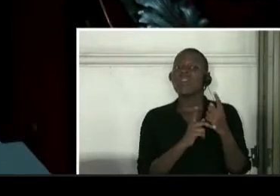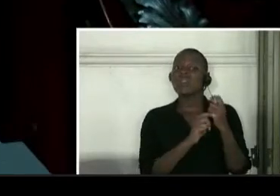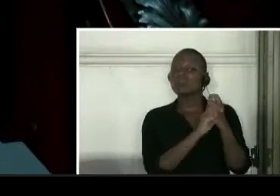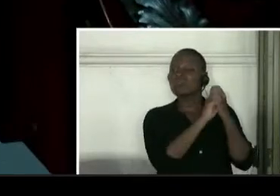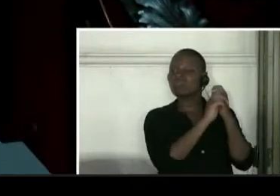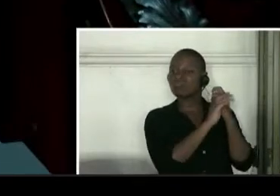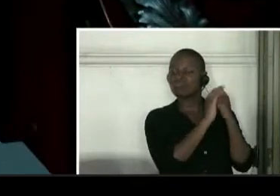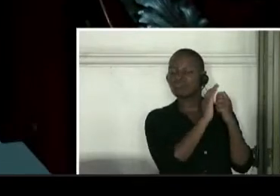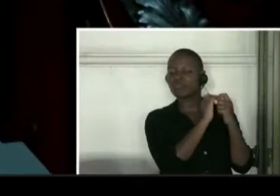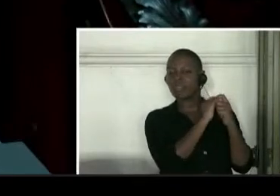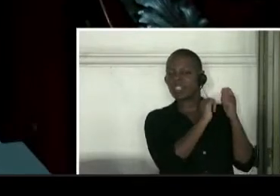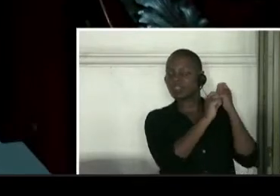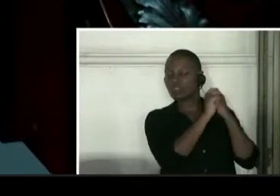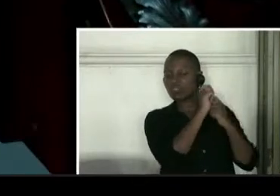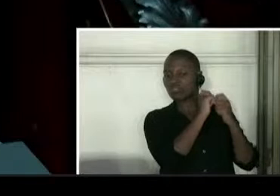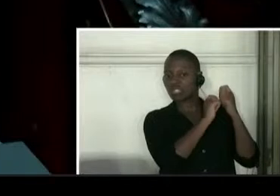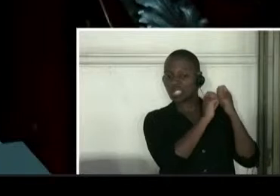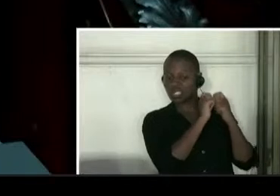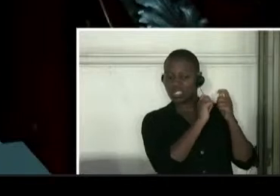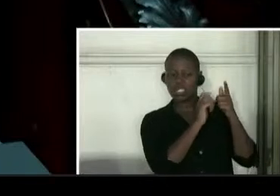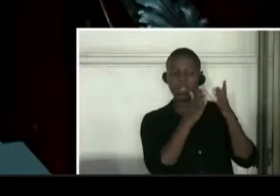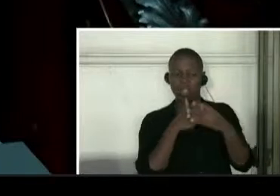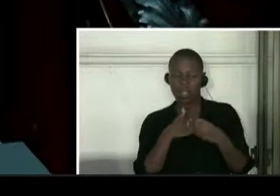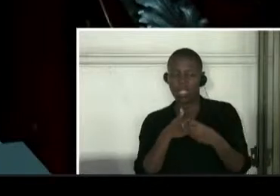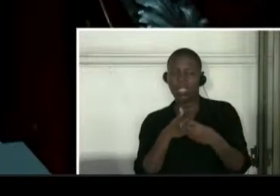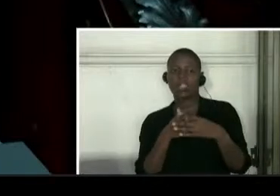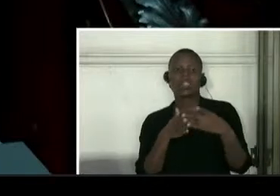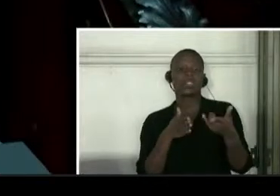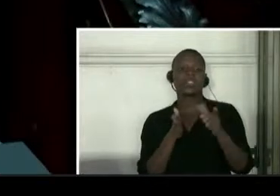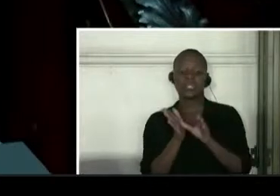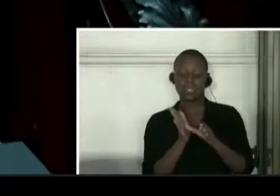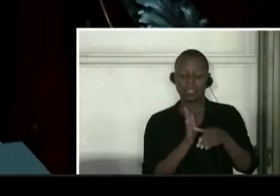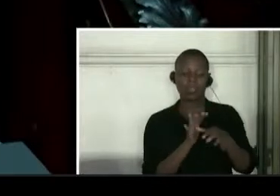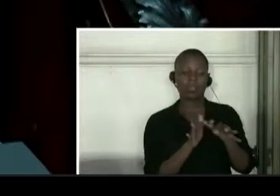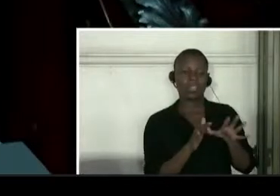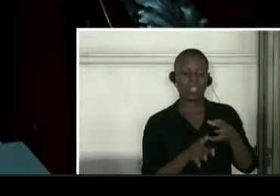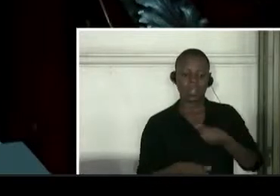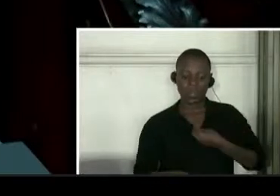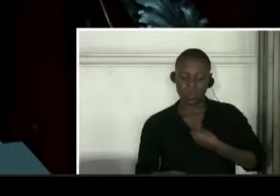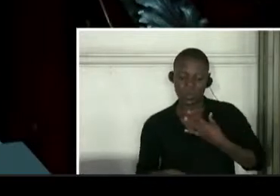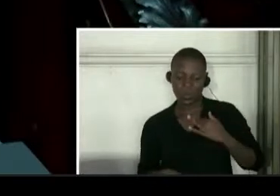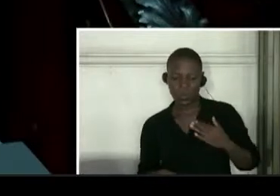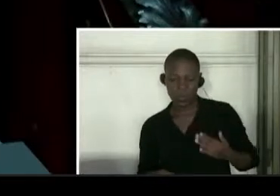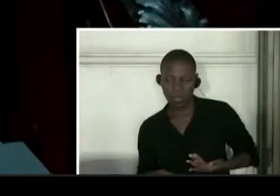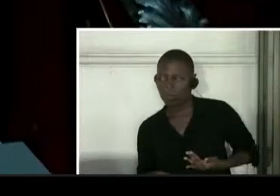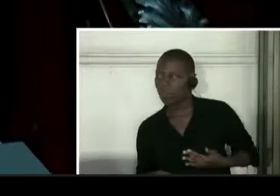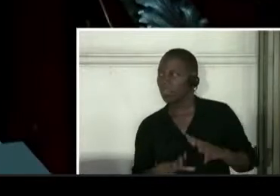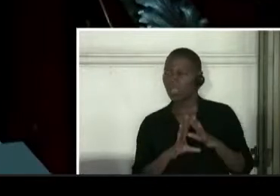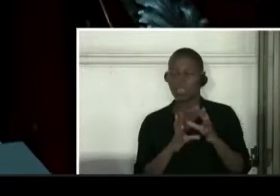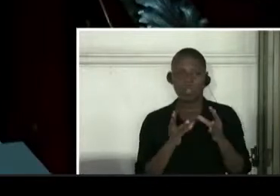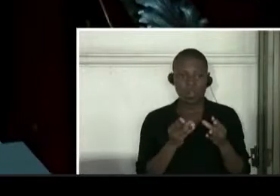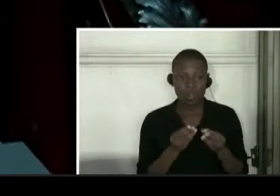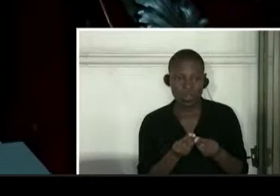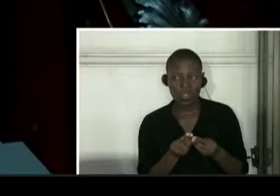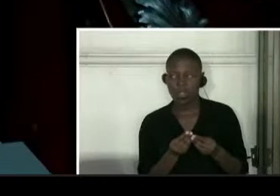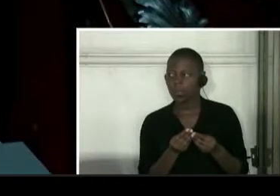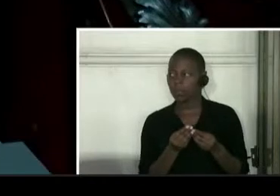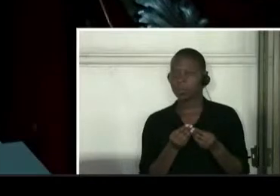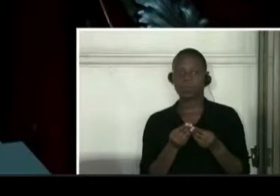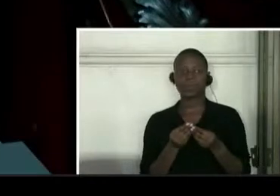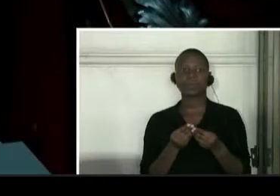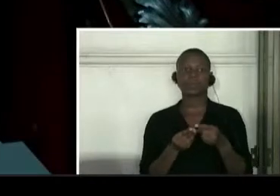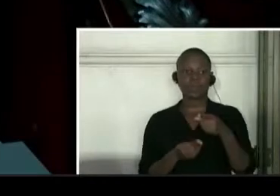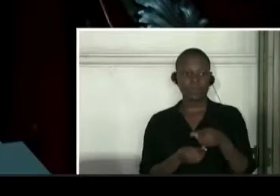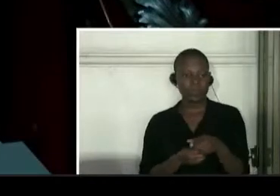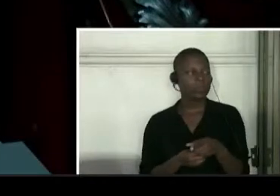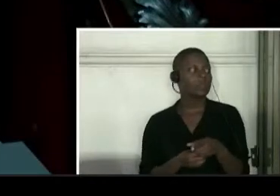institutions, emerging contractors, people living with disabilities, youth and women. The MTEF allocations